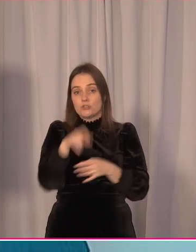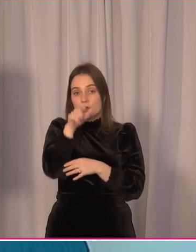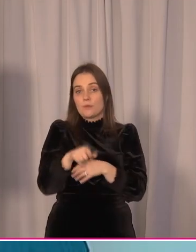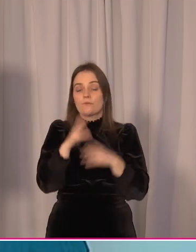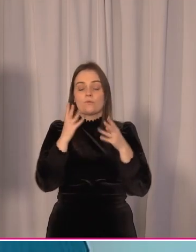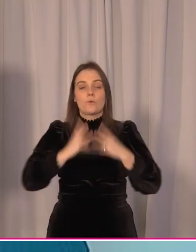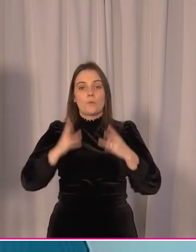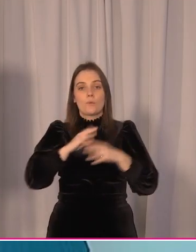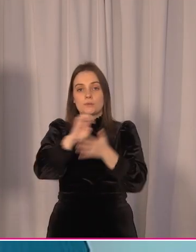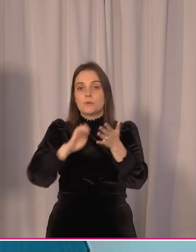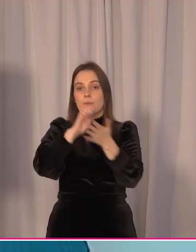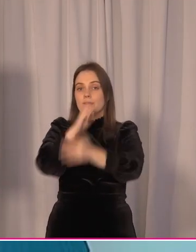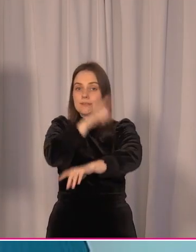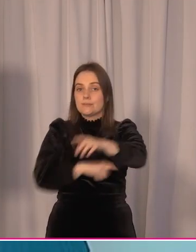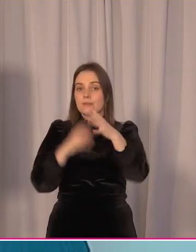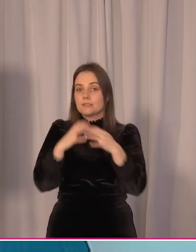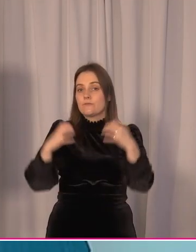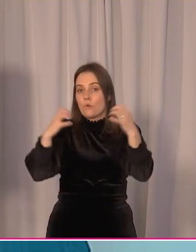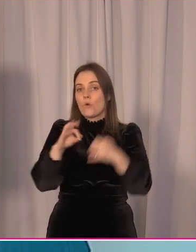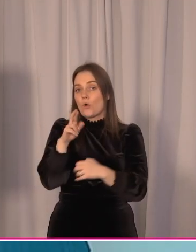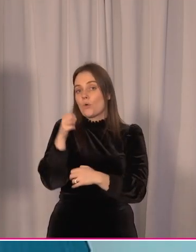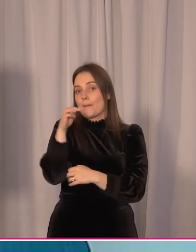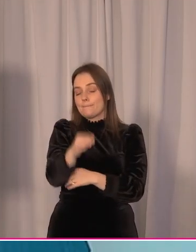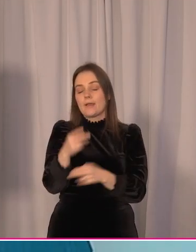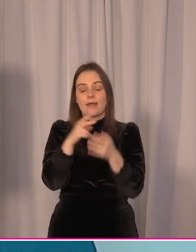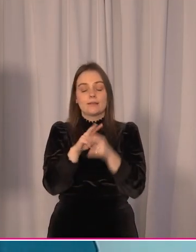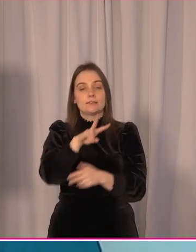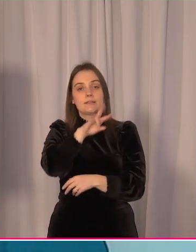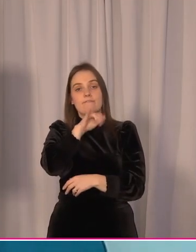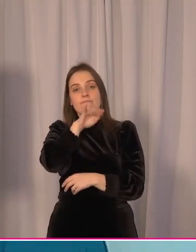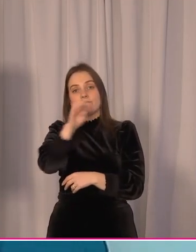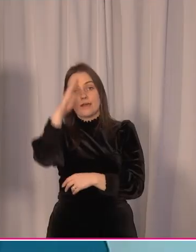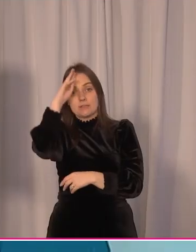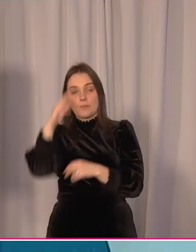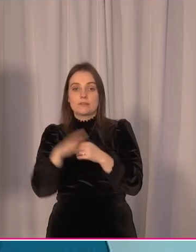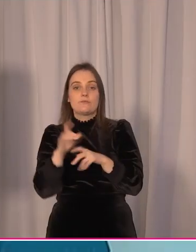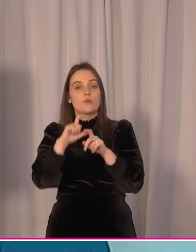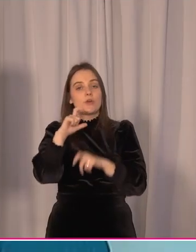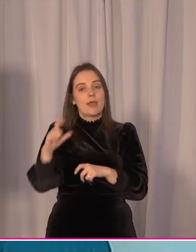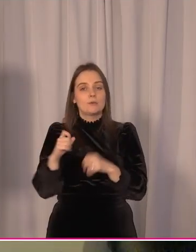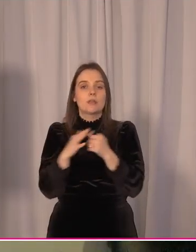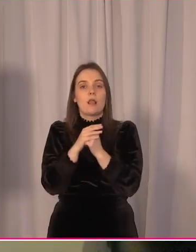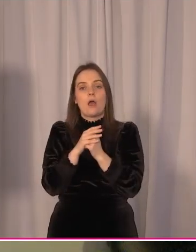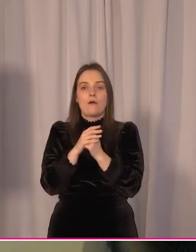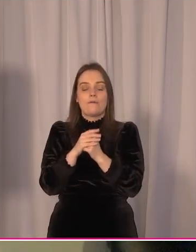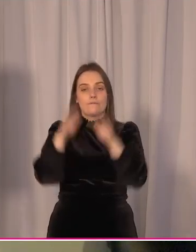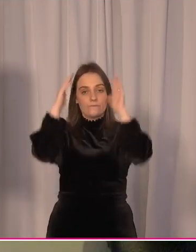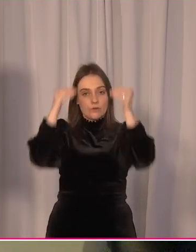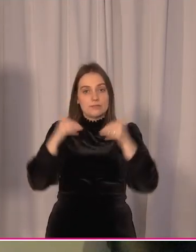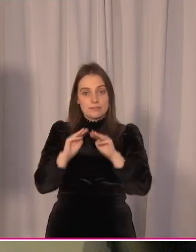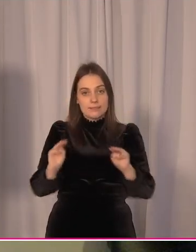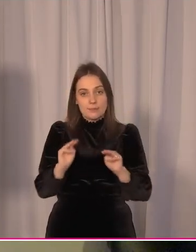European Disability Forum and Vice President of the Council for Autistic